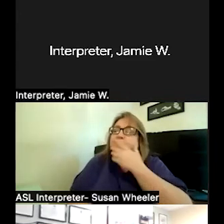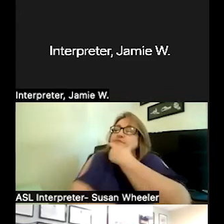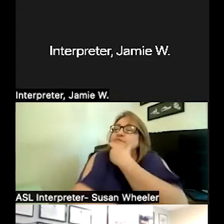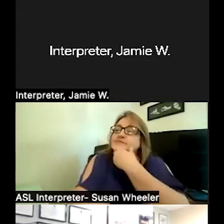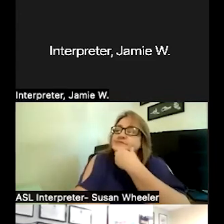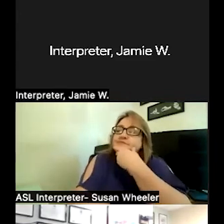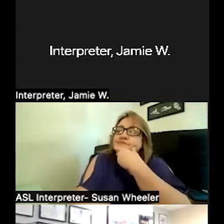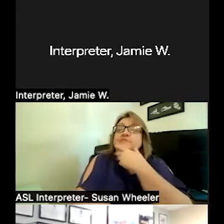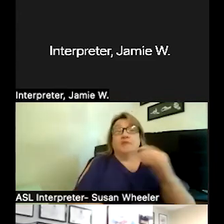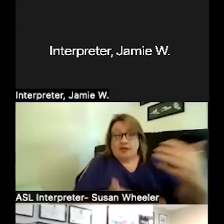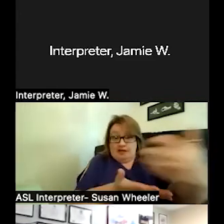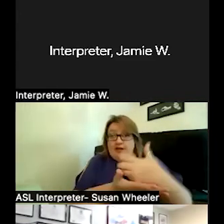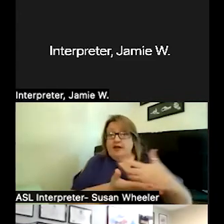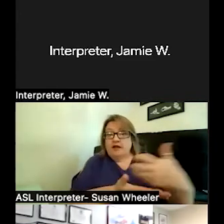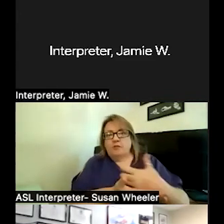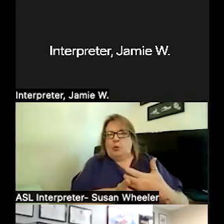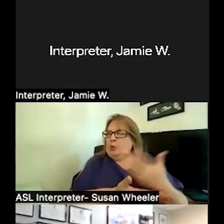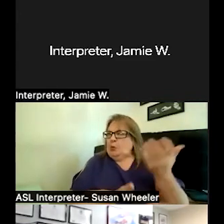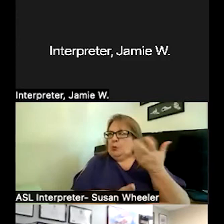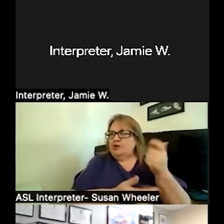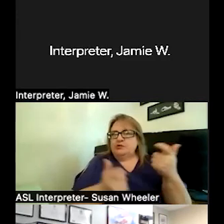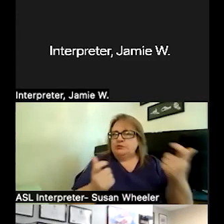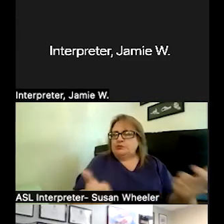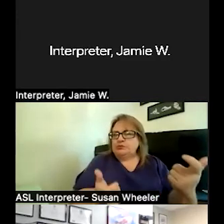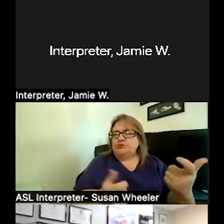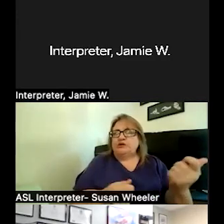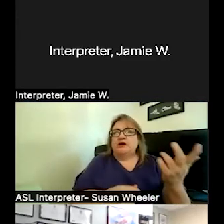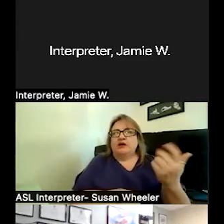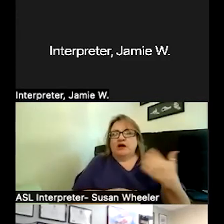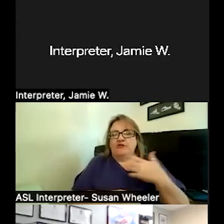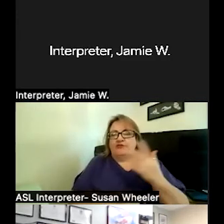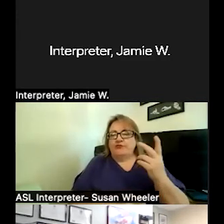Okay, income is another huge area of need and restriction during